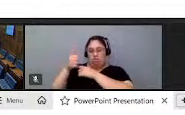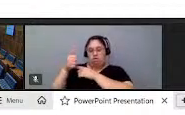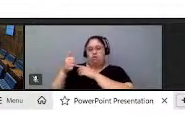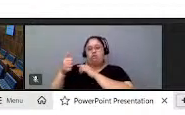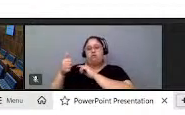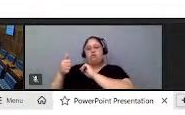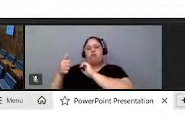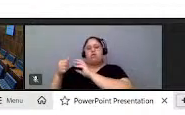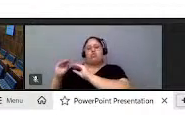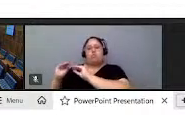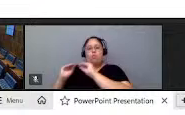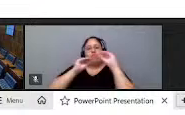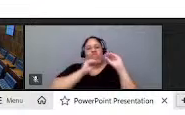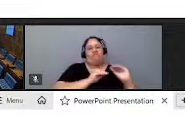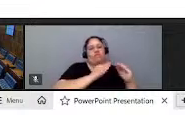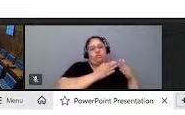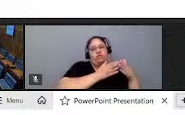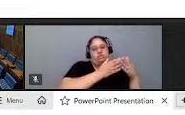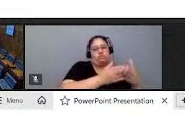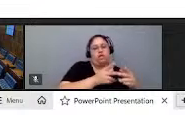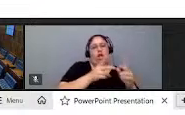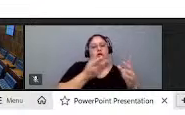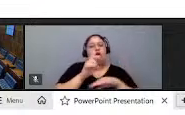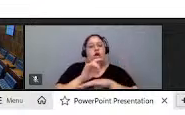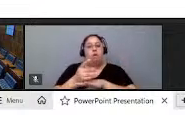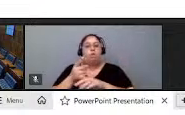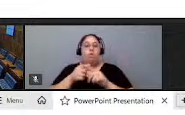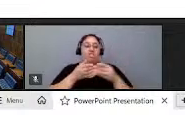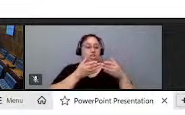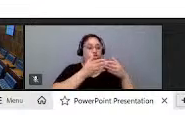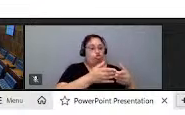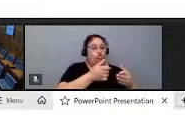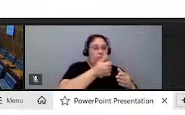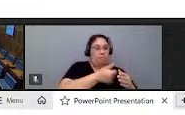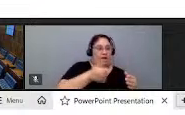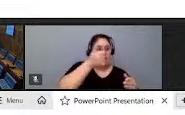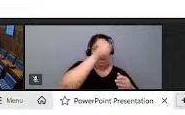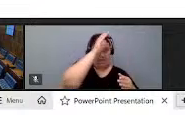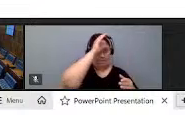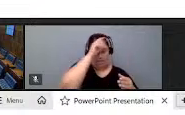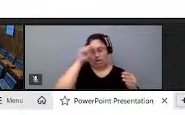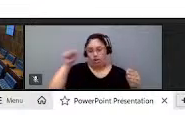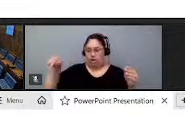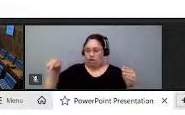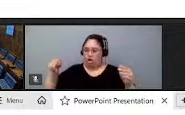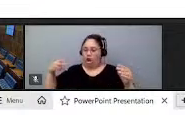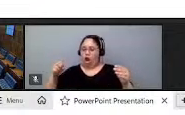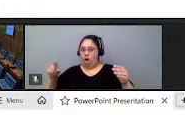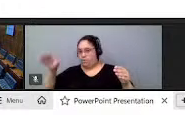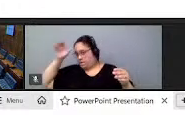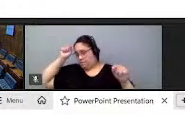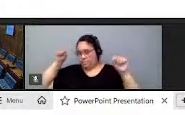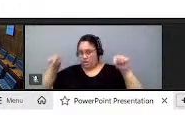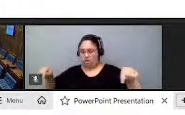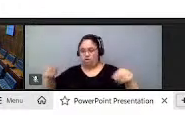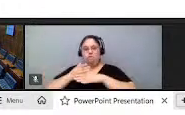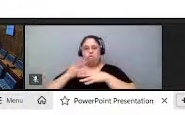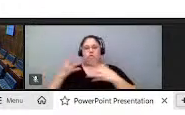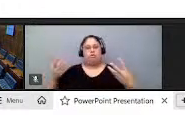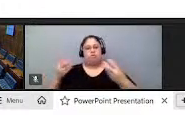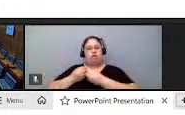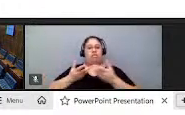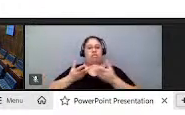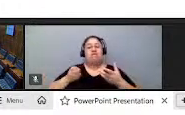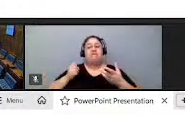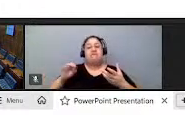then in consultation with the vessel master so even at times that we might have a terminal that might be able to work if it is deemed